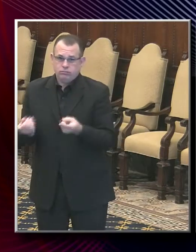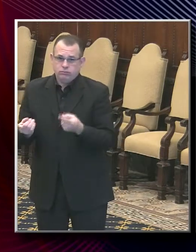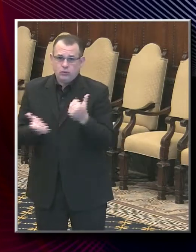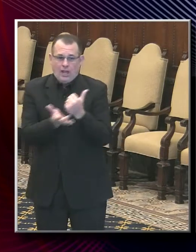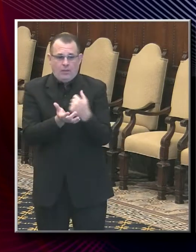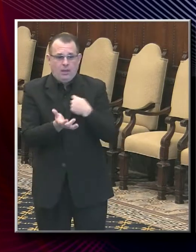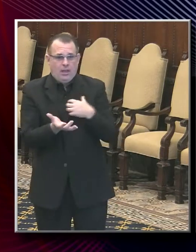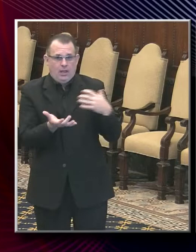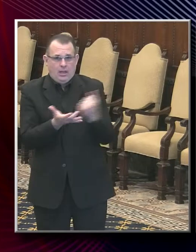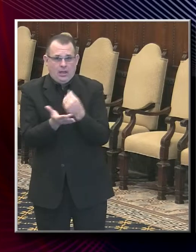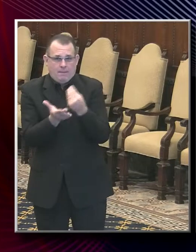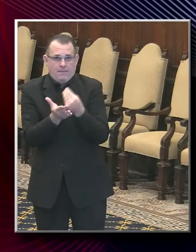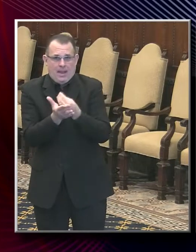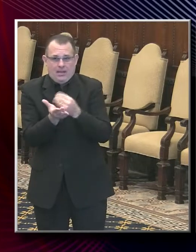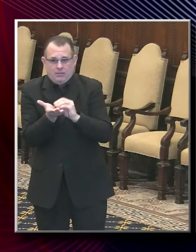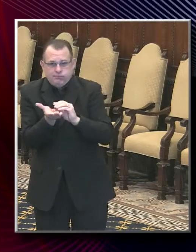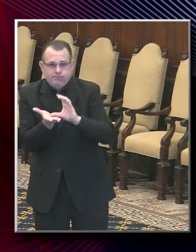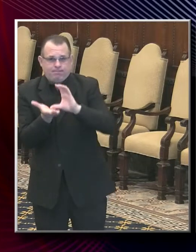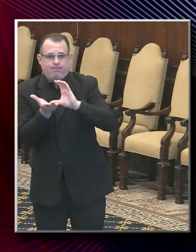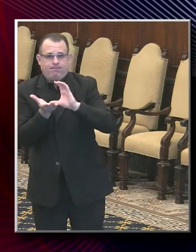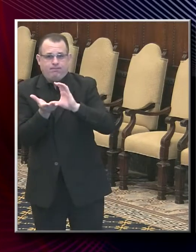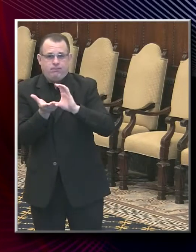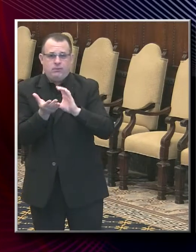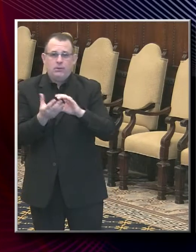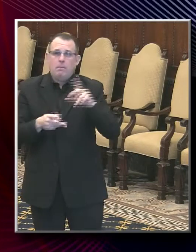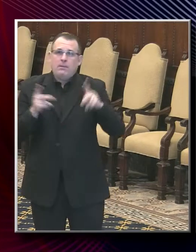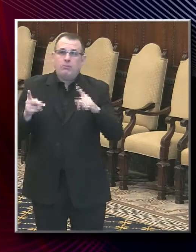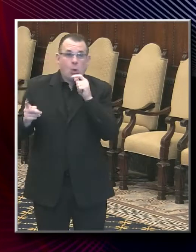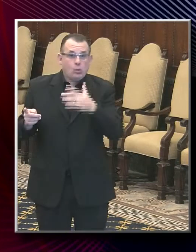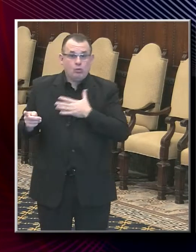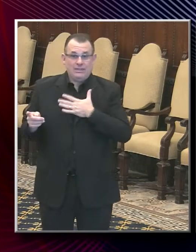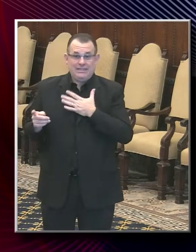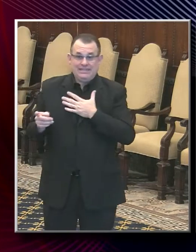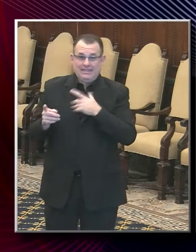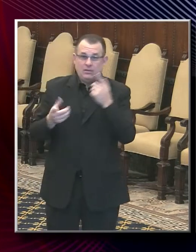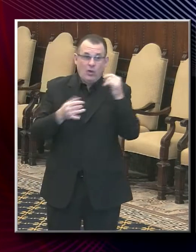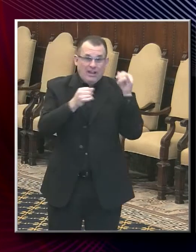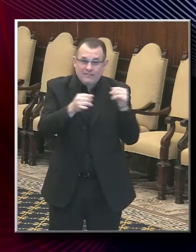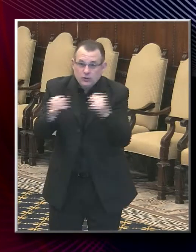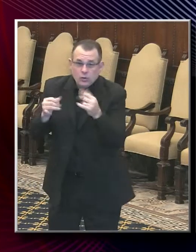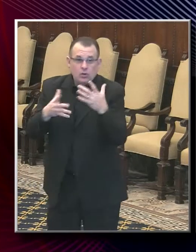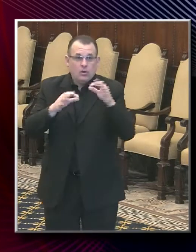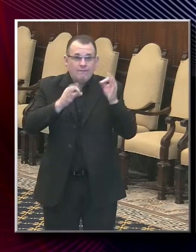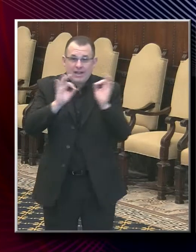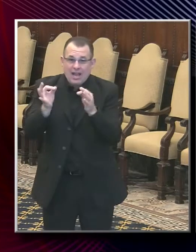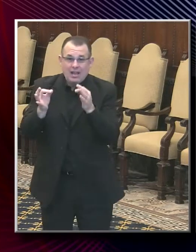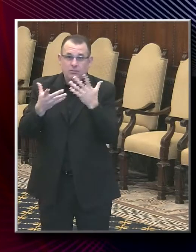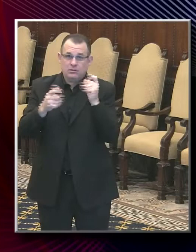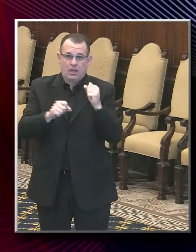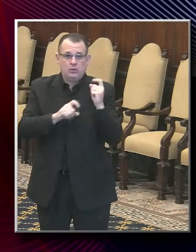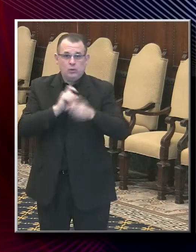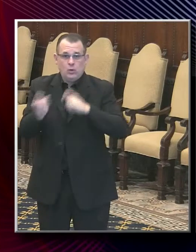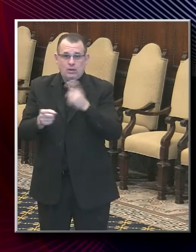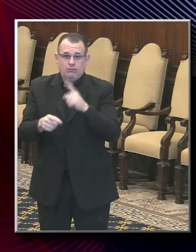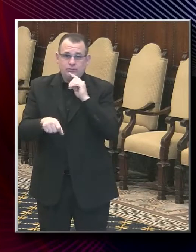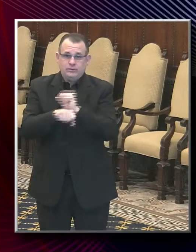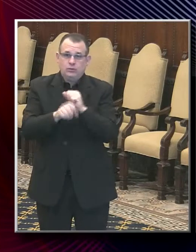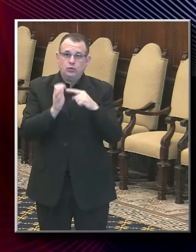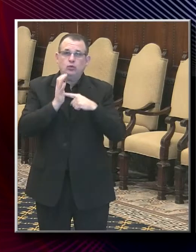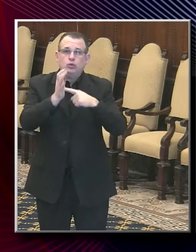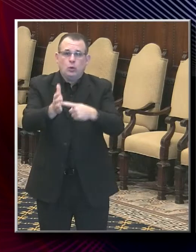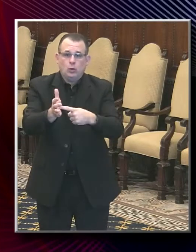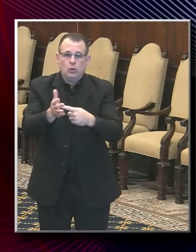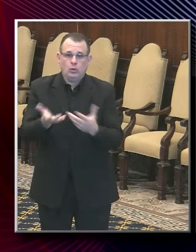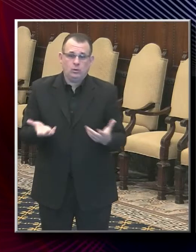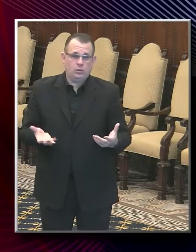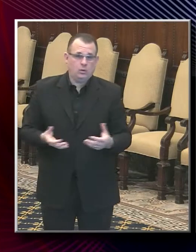effort. These generous contributions from individuals, families, and organizations truly demonstrate the spirit and